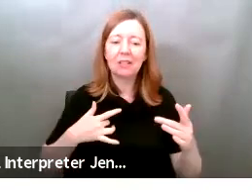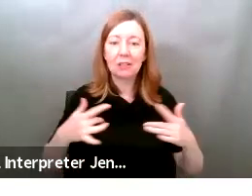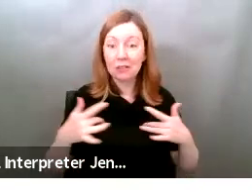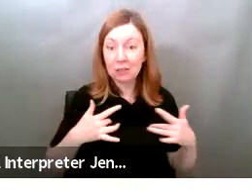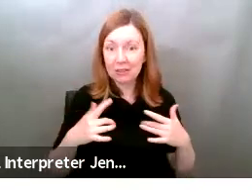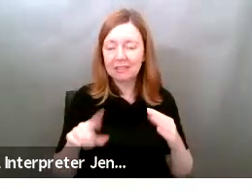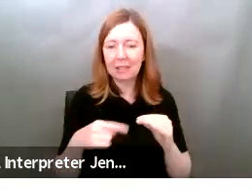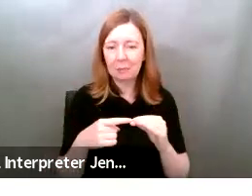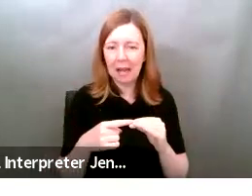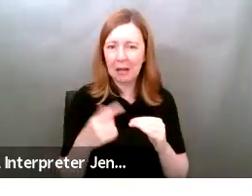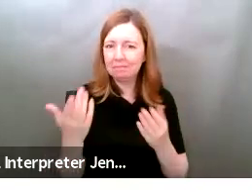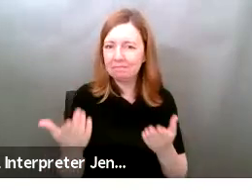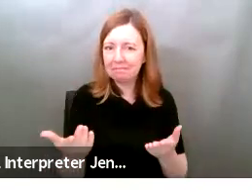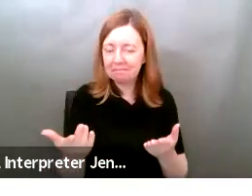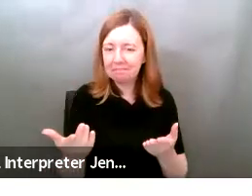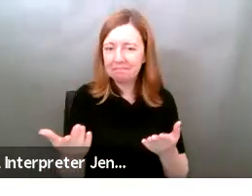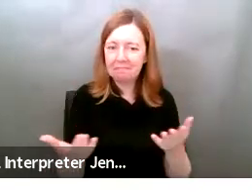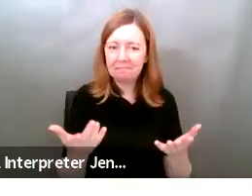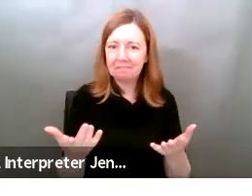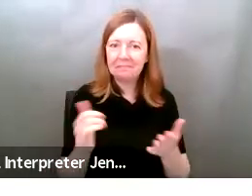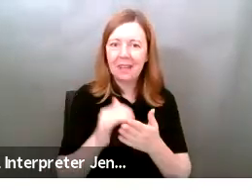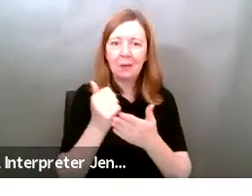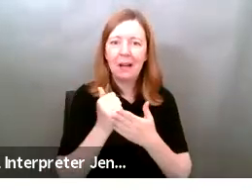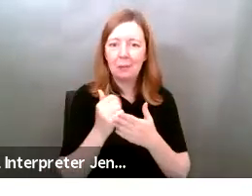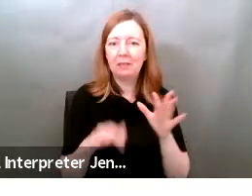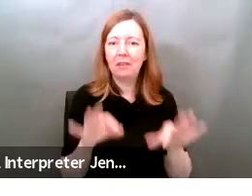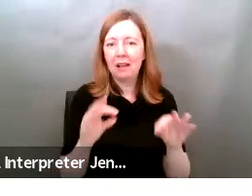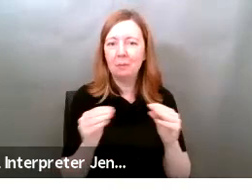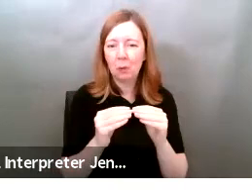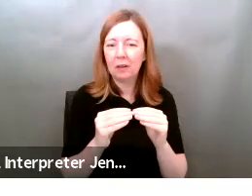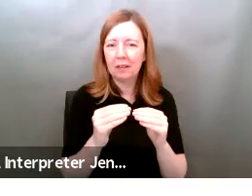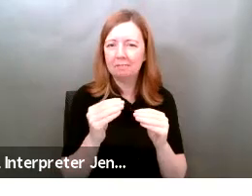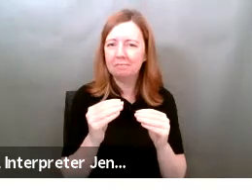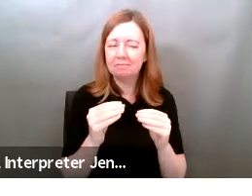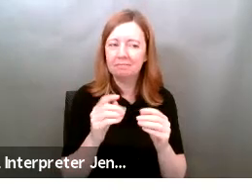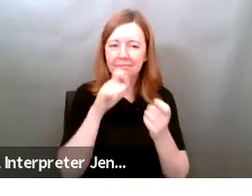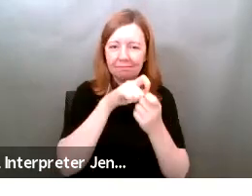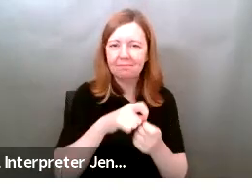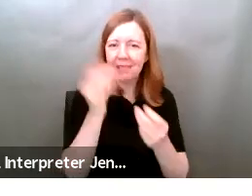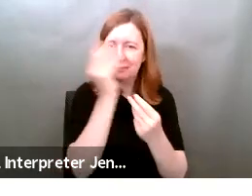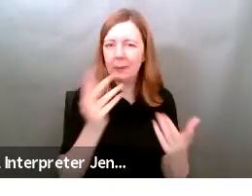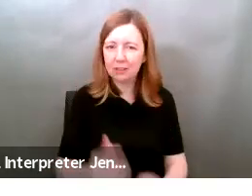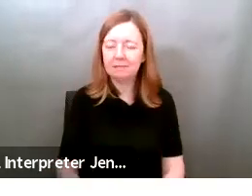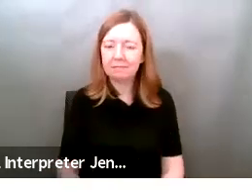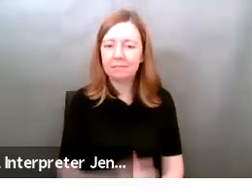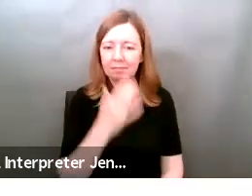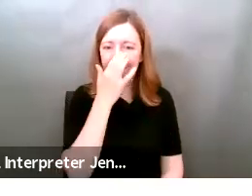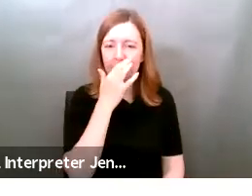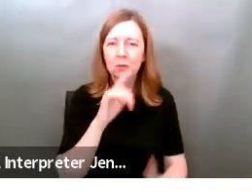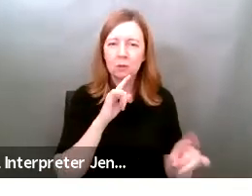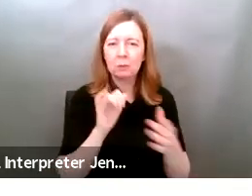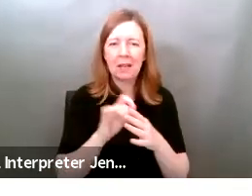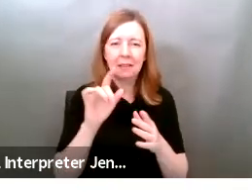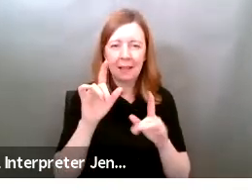concerns that this individual has, and that would help me look for more accurate information to respond to